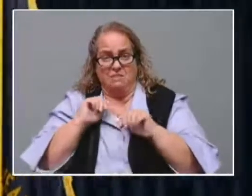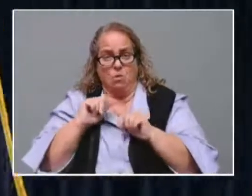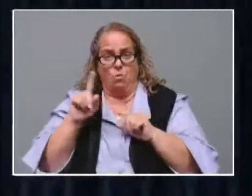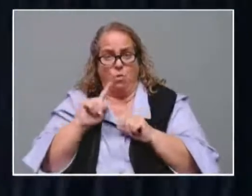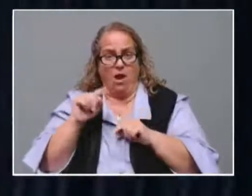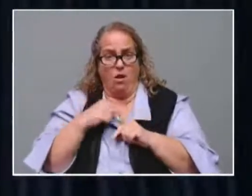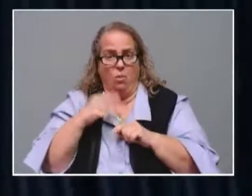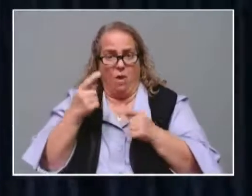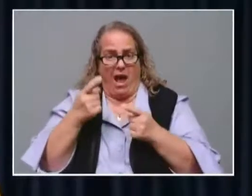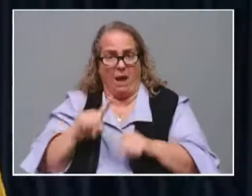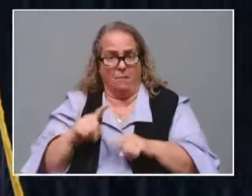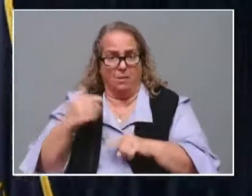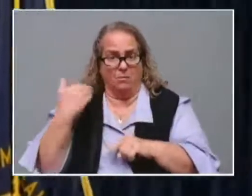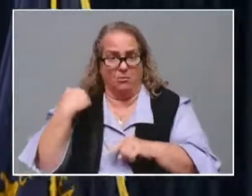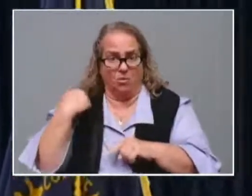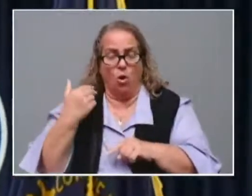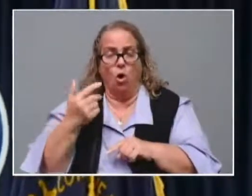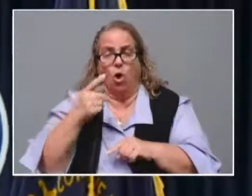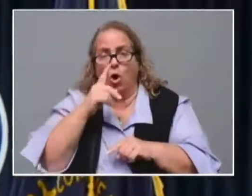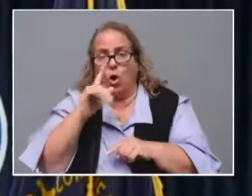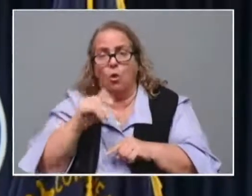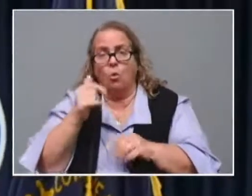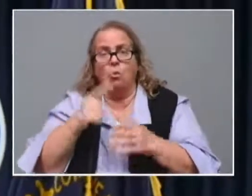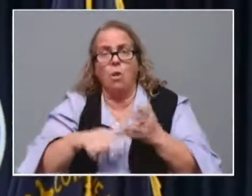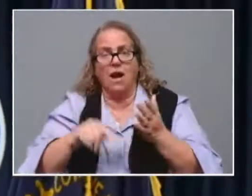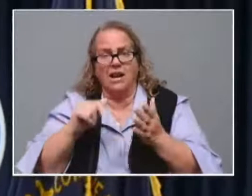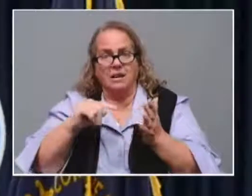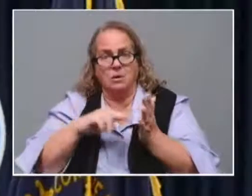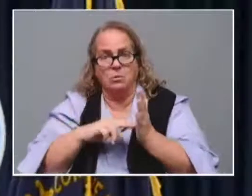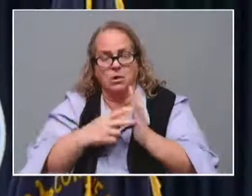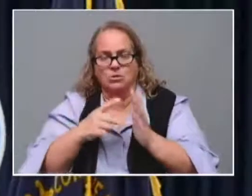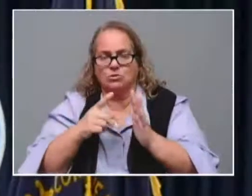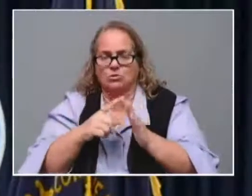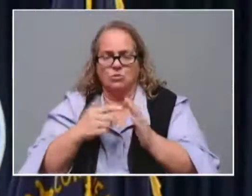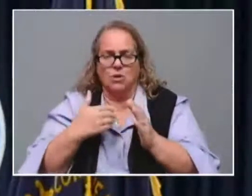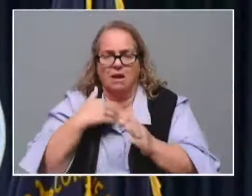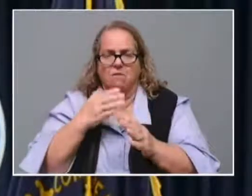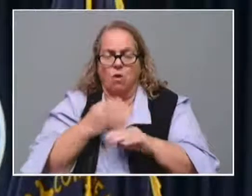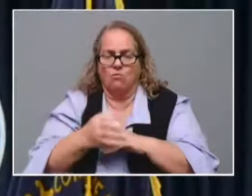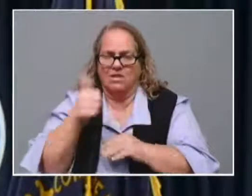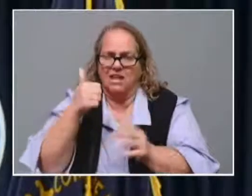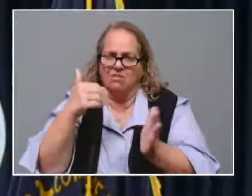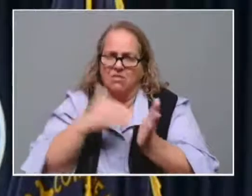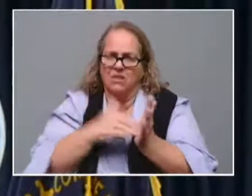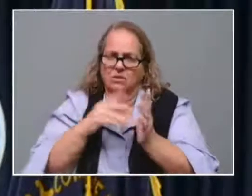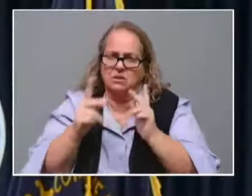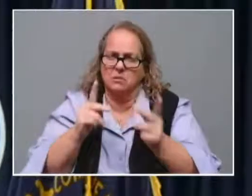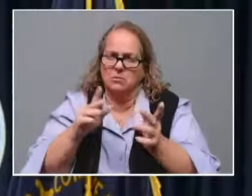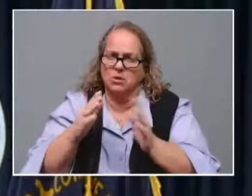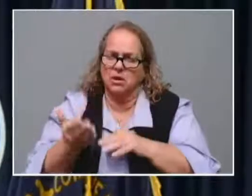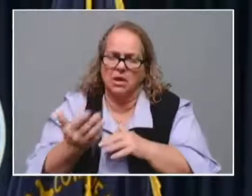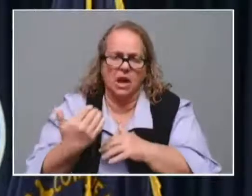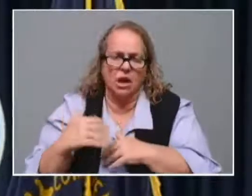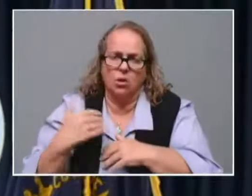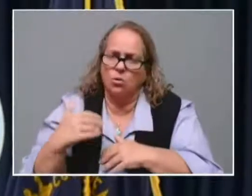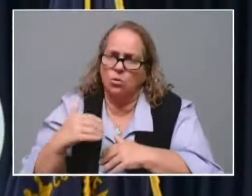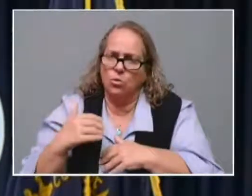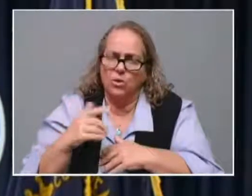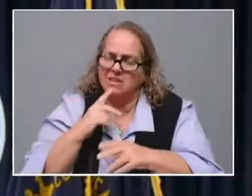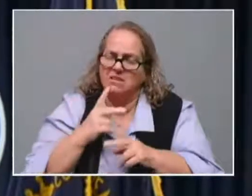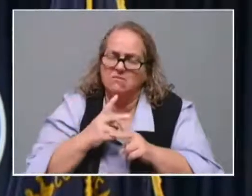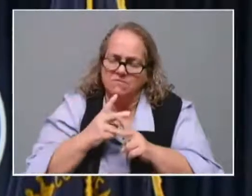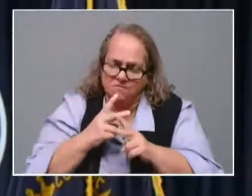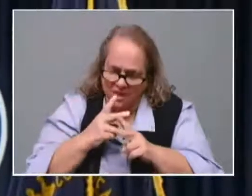look at what it means to lose 10,000 people, it is nothing short of tragic. COVID has been